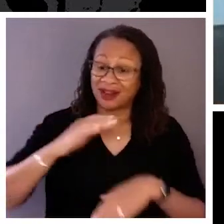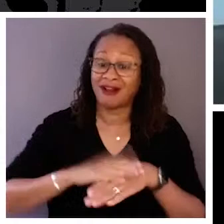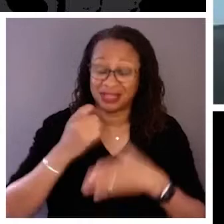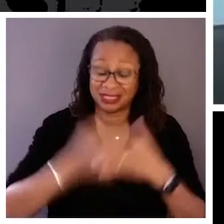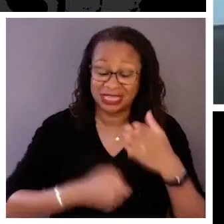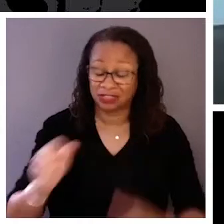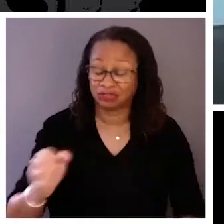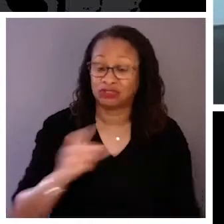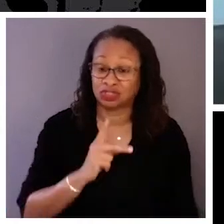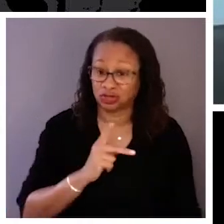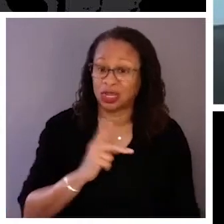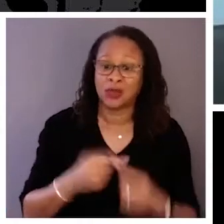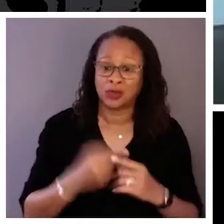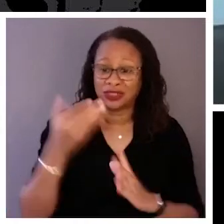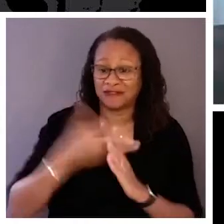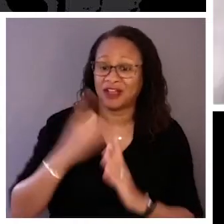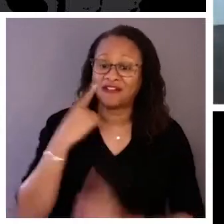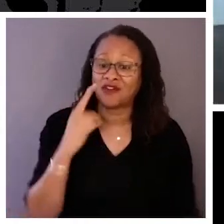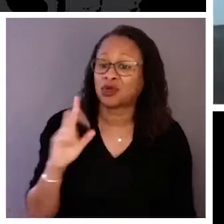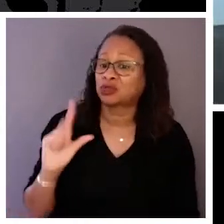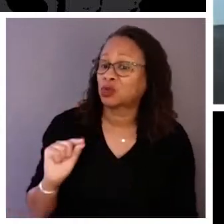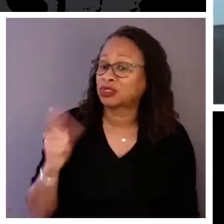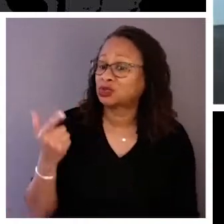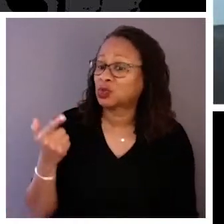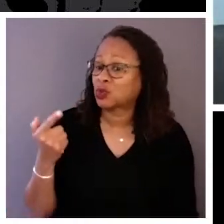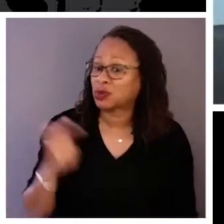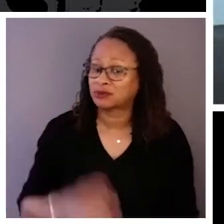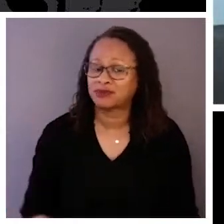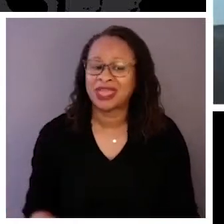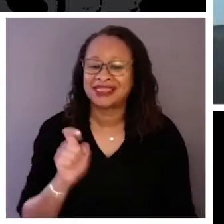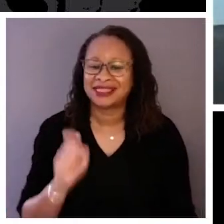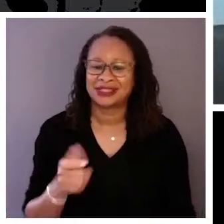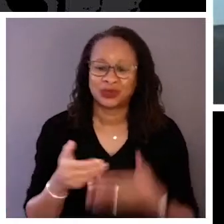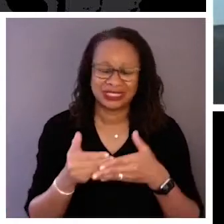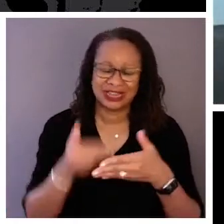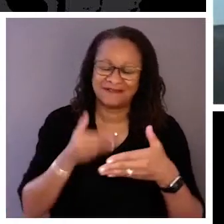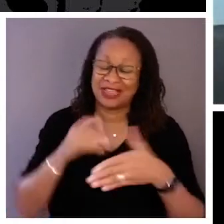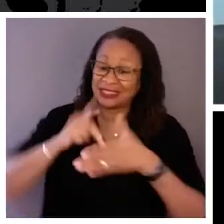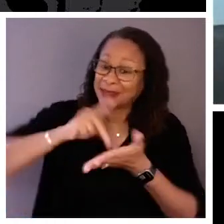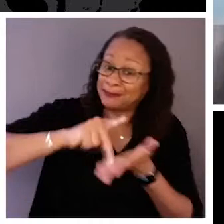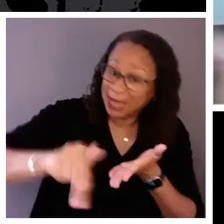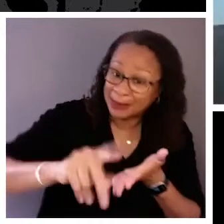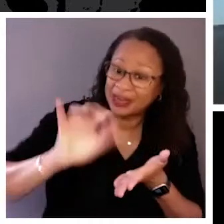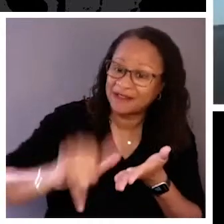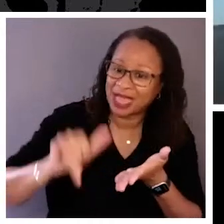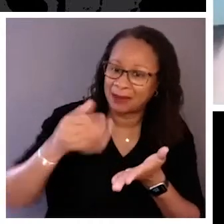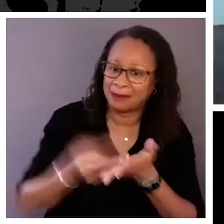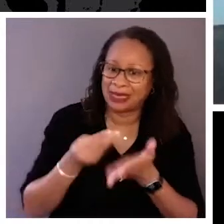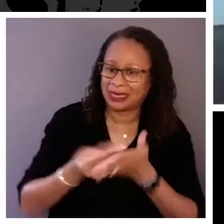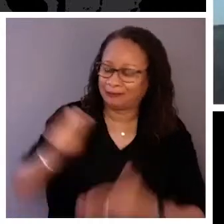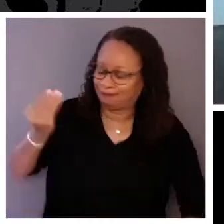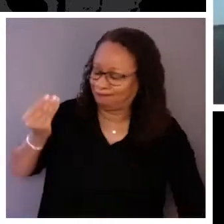file 2021. This was just an advance payment of it. It's like